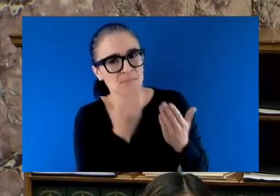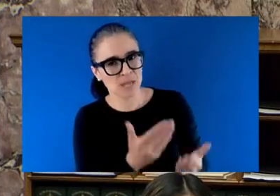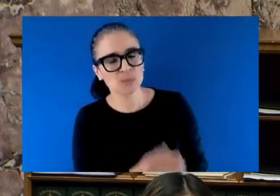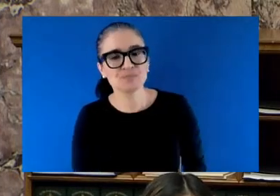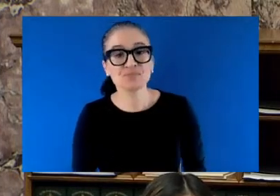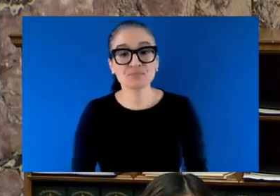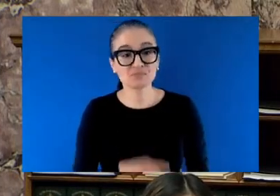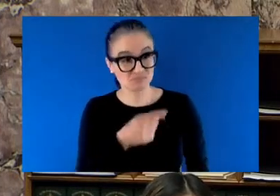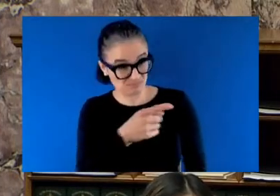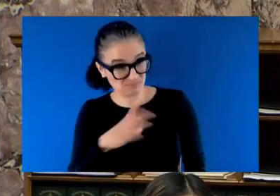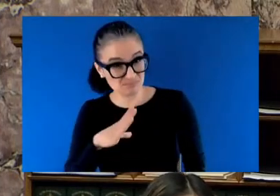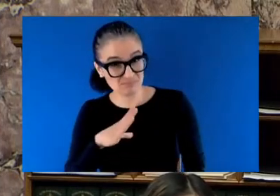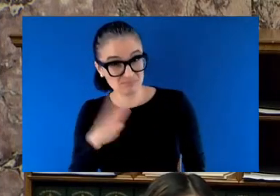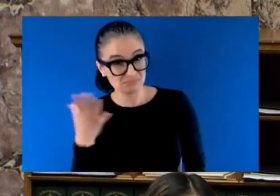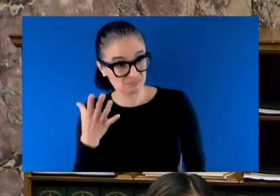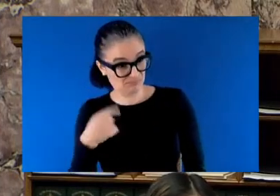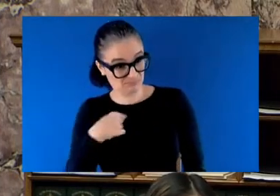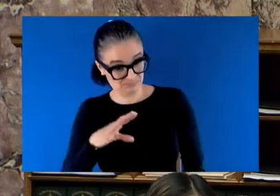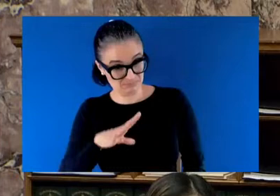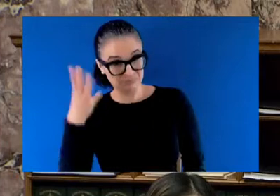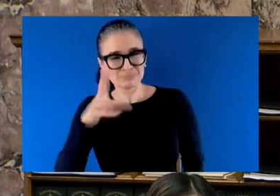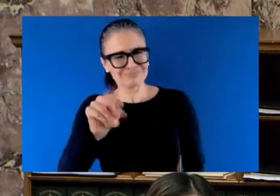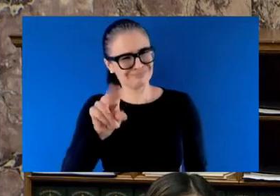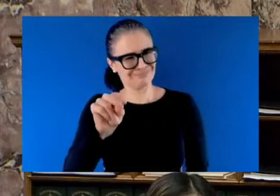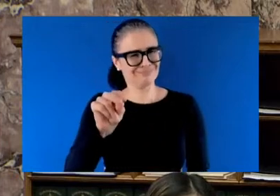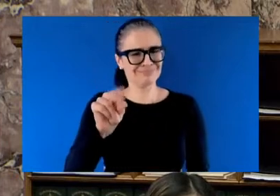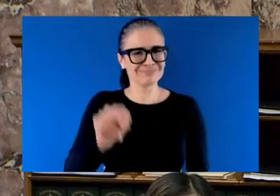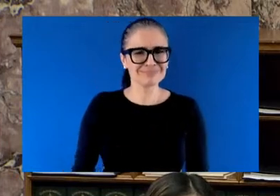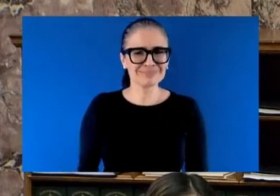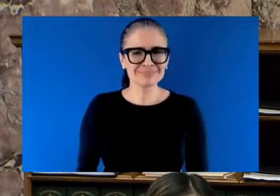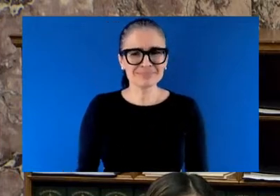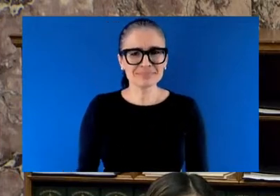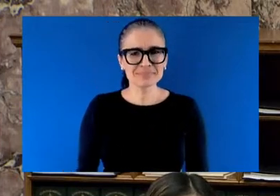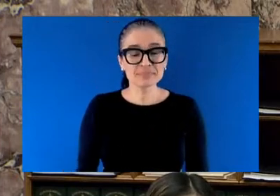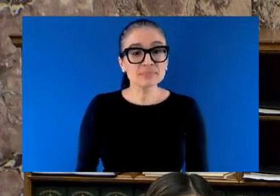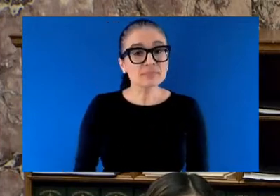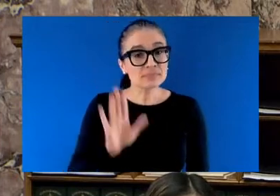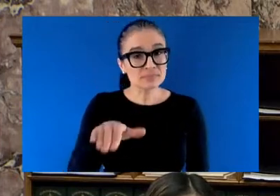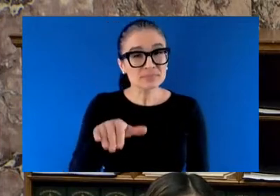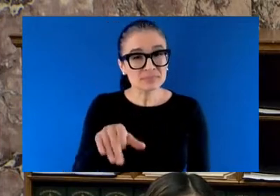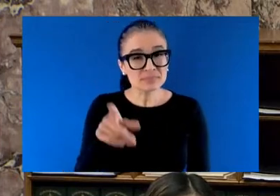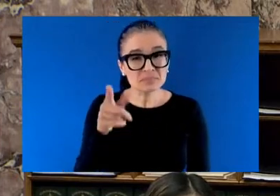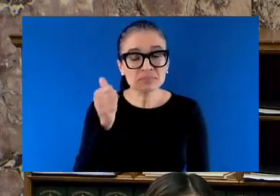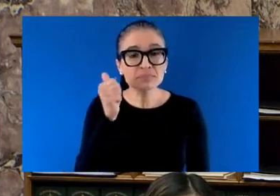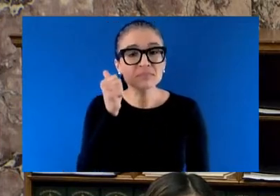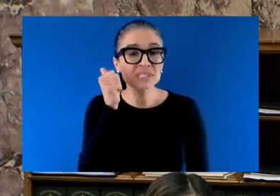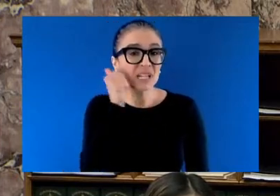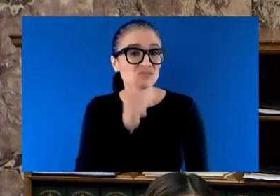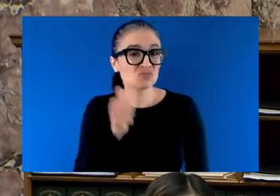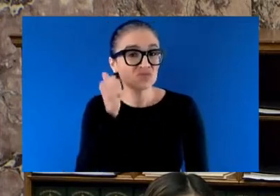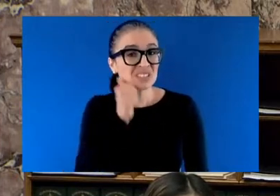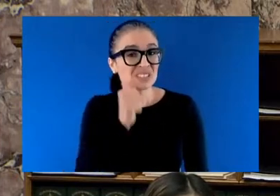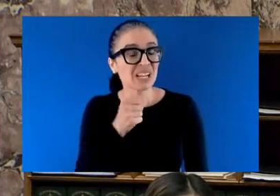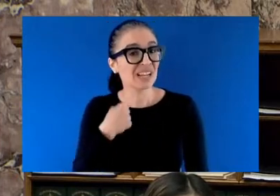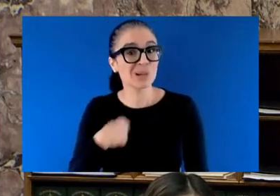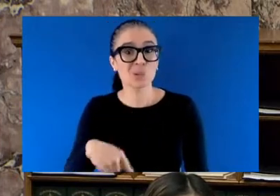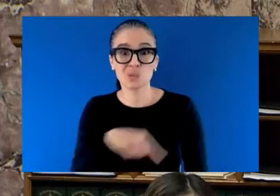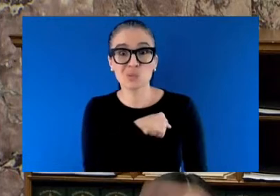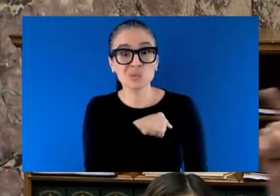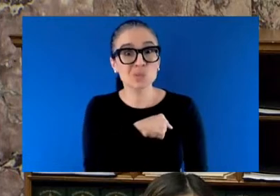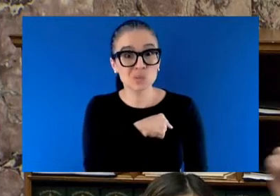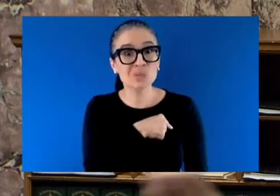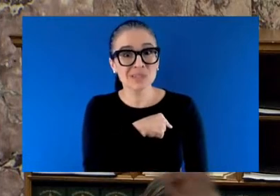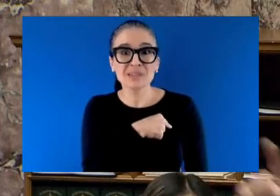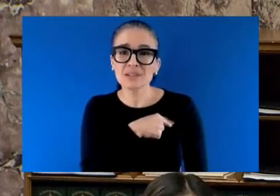of the House, which every day wants to reject the fact that it supported decriminalisation, because every day, Honourable Speaker, that side of the